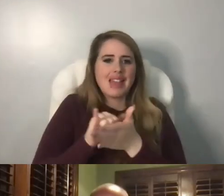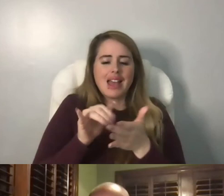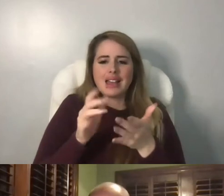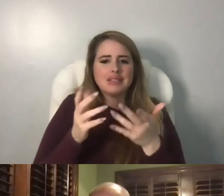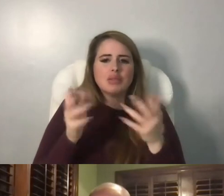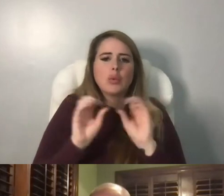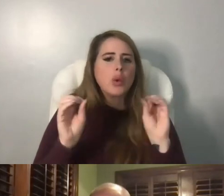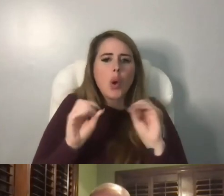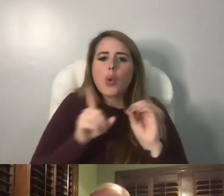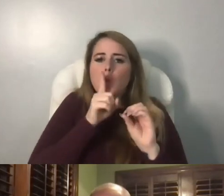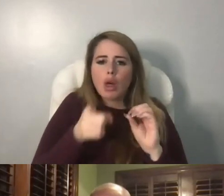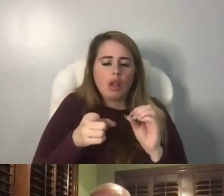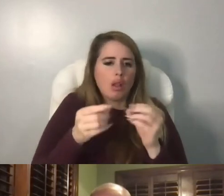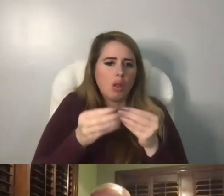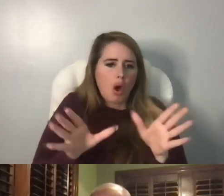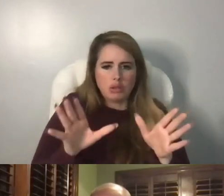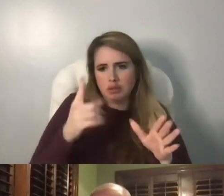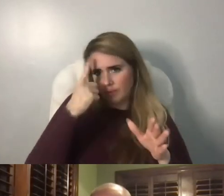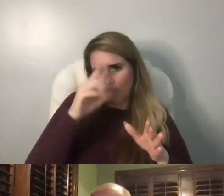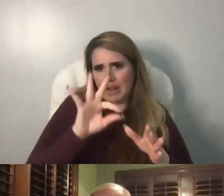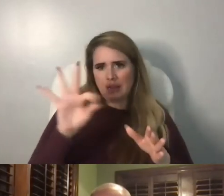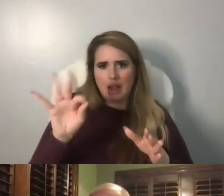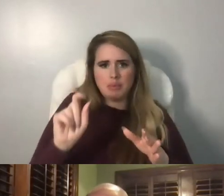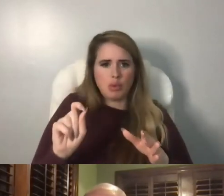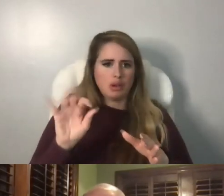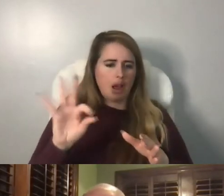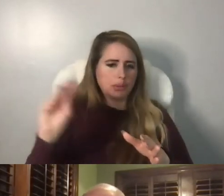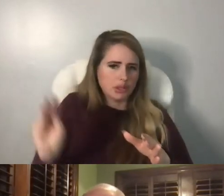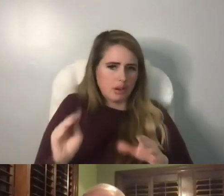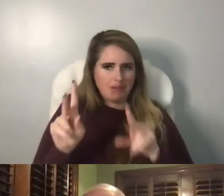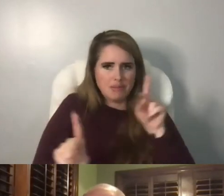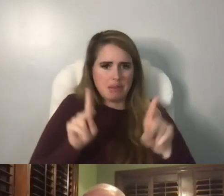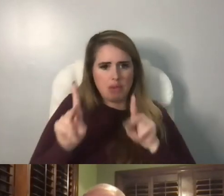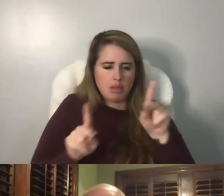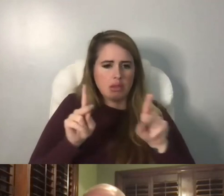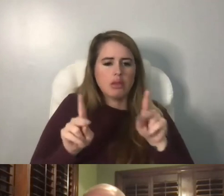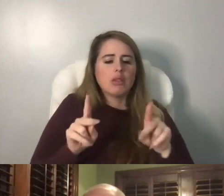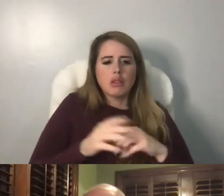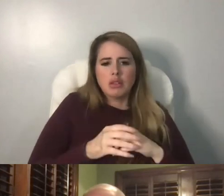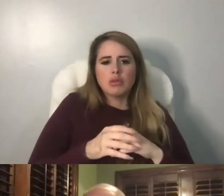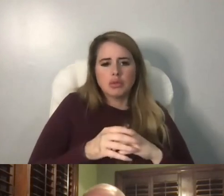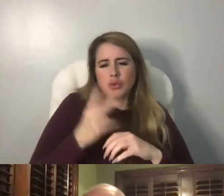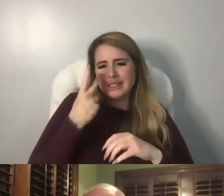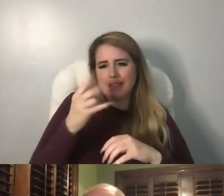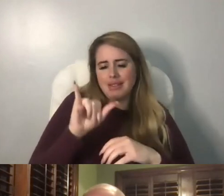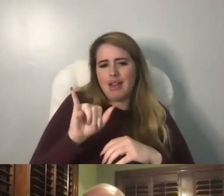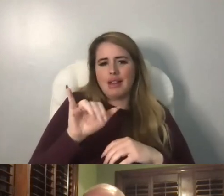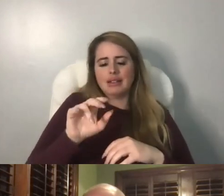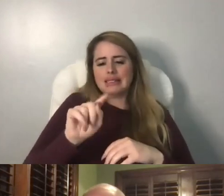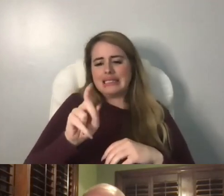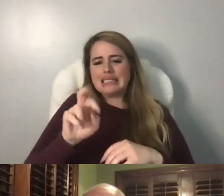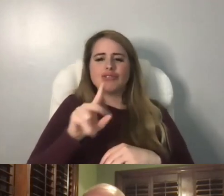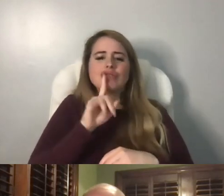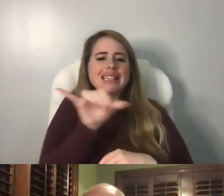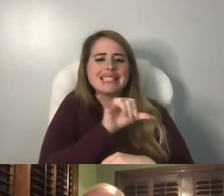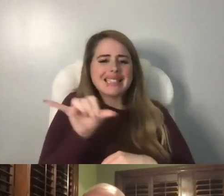no real loss for 99.9% of the population when you use the FCR tendon. It's redundant. You have other things